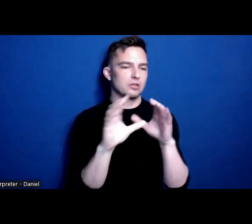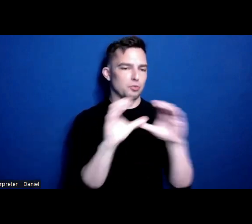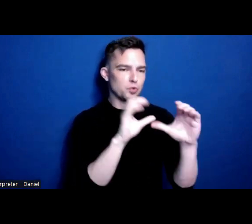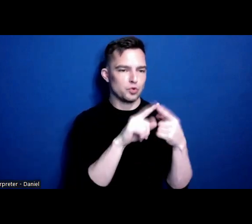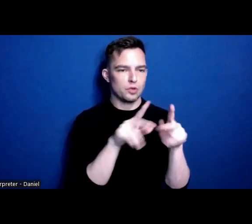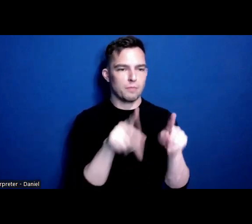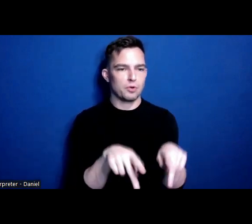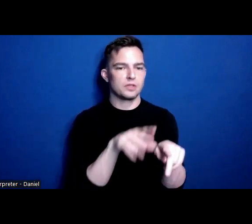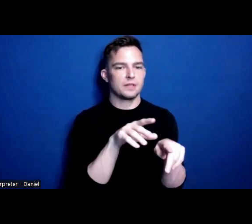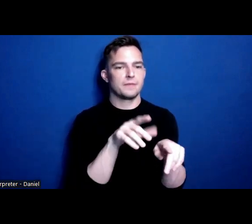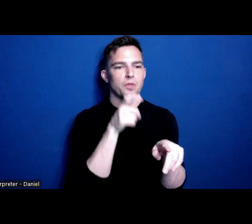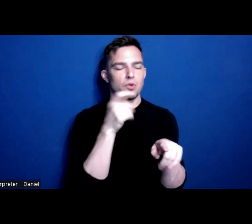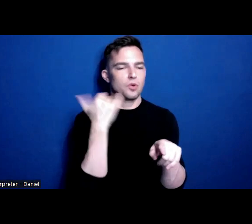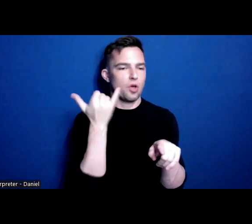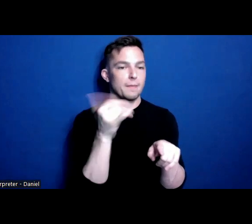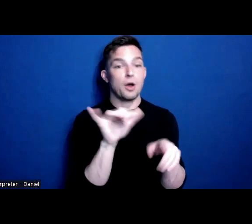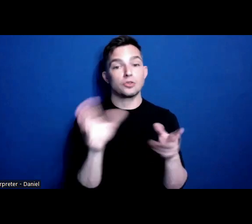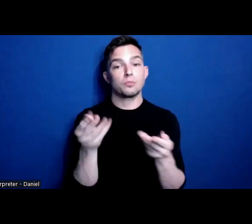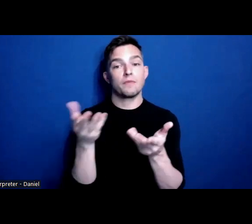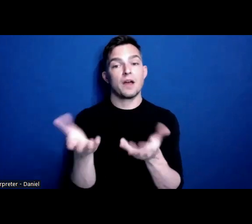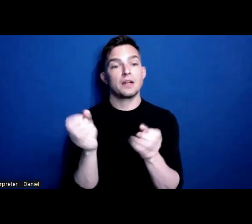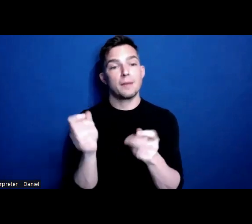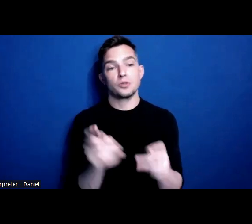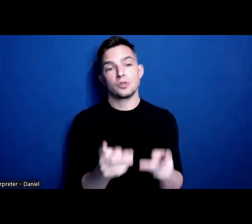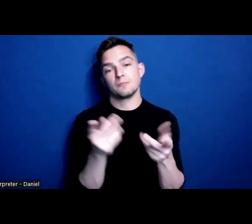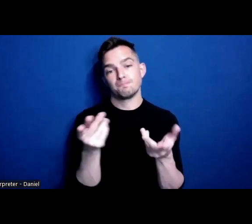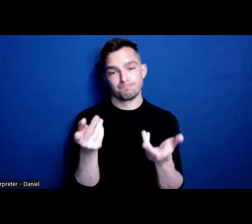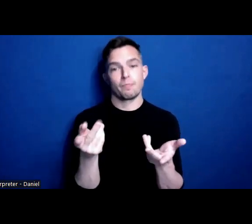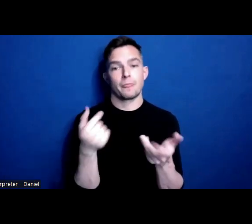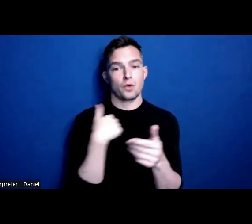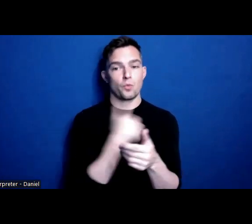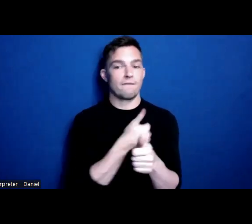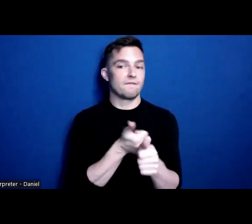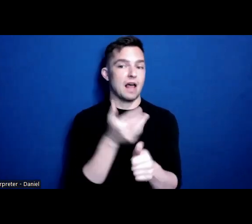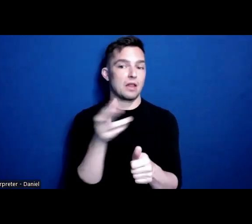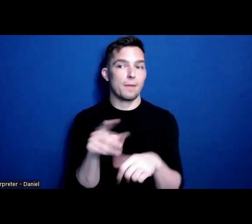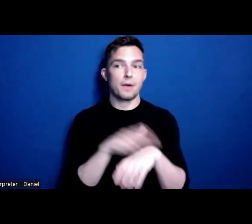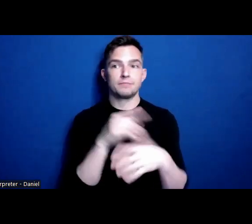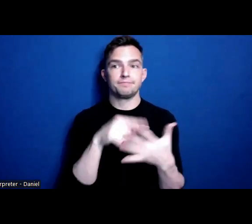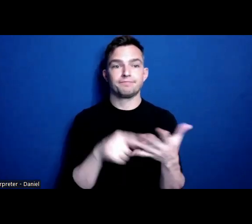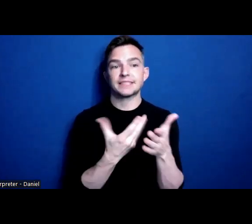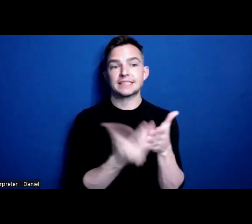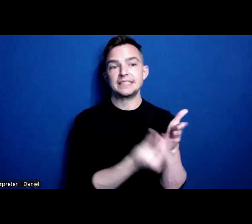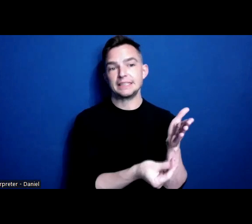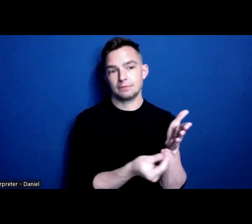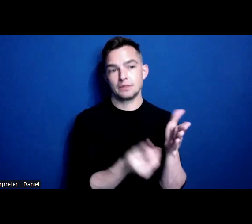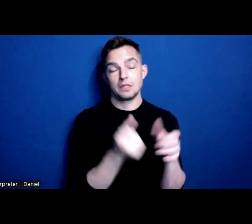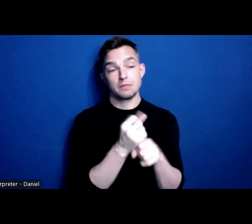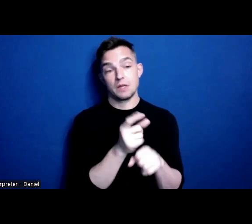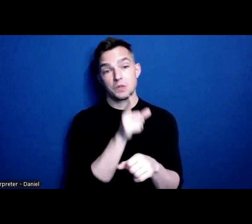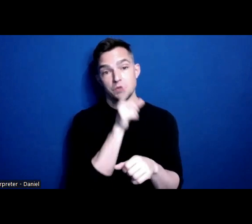person's calling, but also opportunities to make sure that we are following up on those gaps, ensuring that there